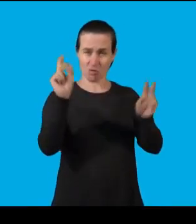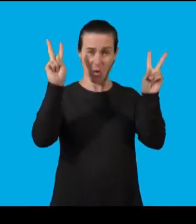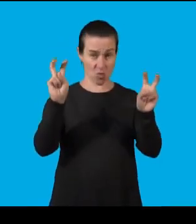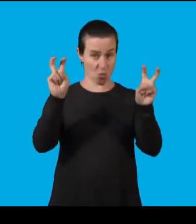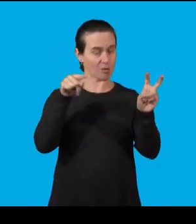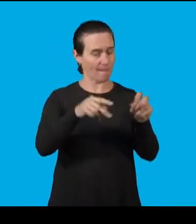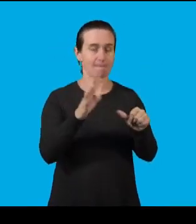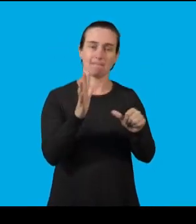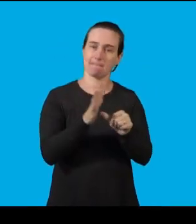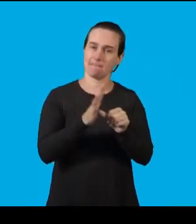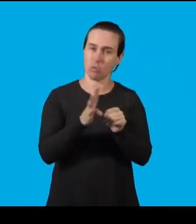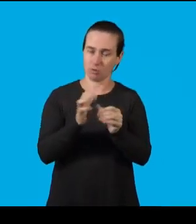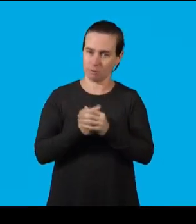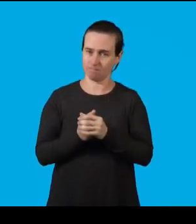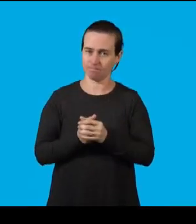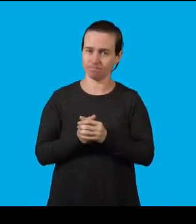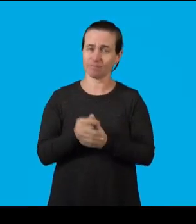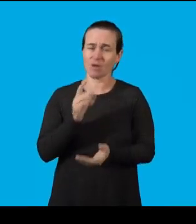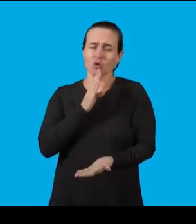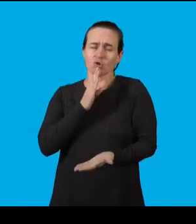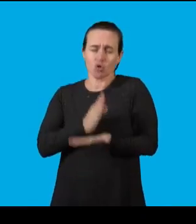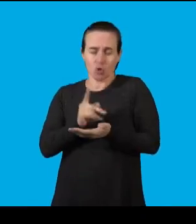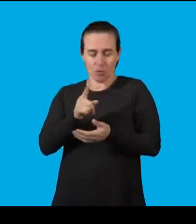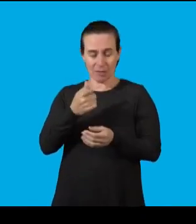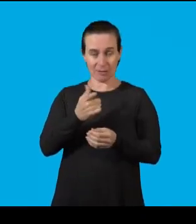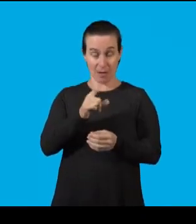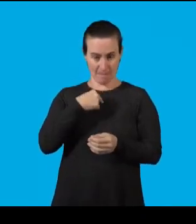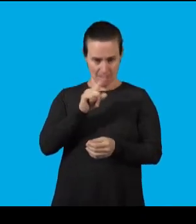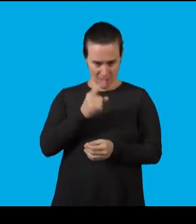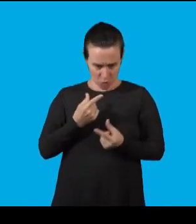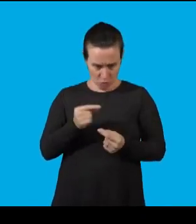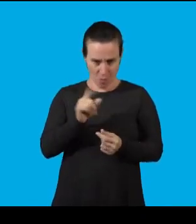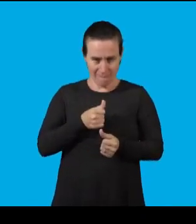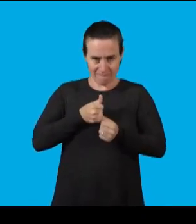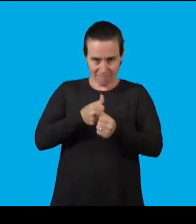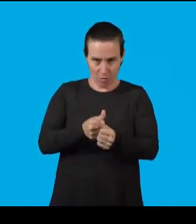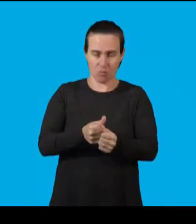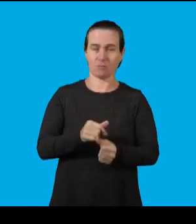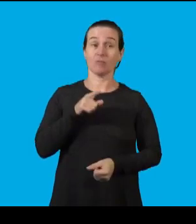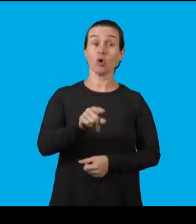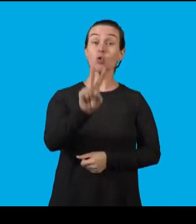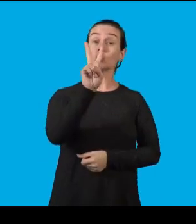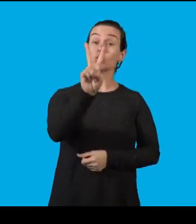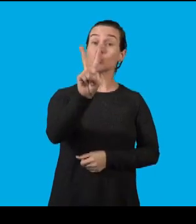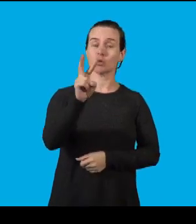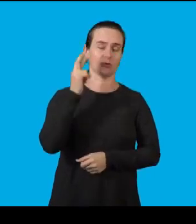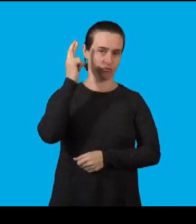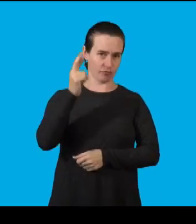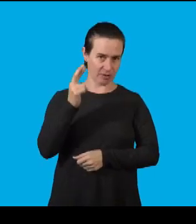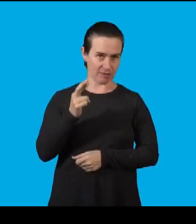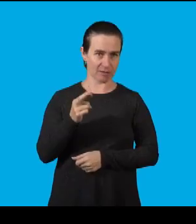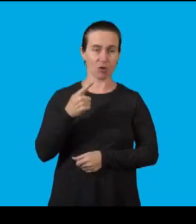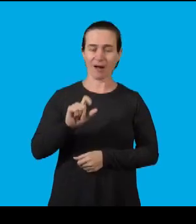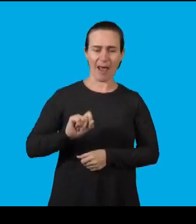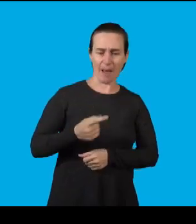quote because that's very important, and please make sure that you follow instructions. It says 2 reasons. Okay,